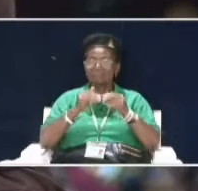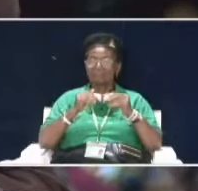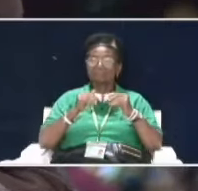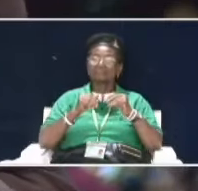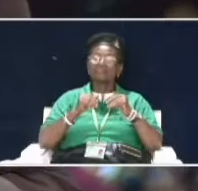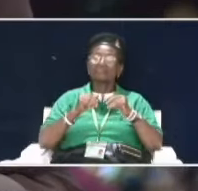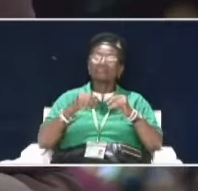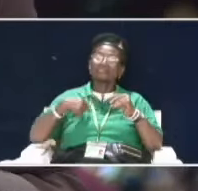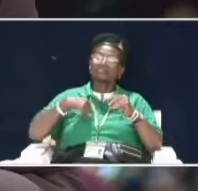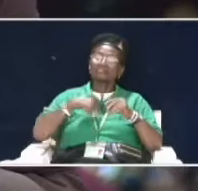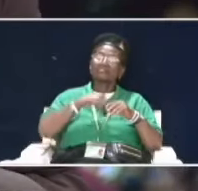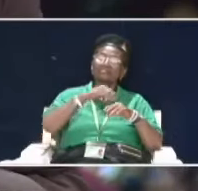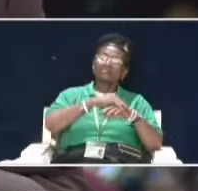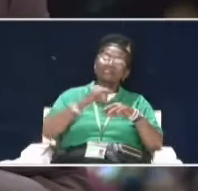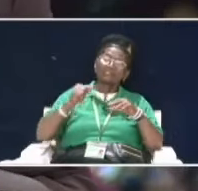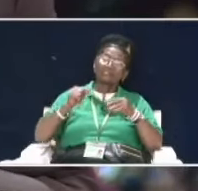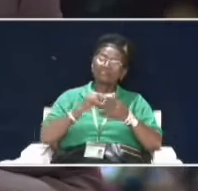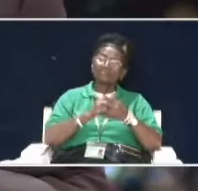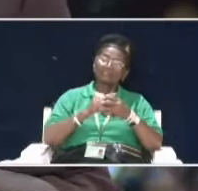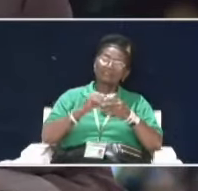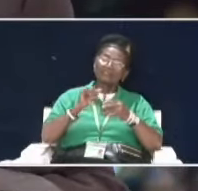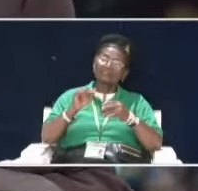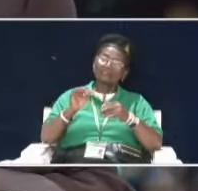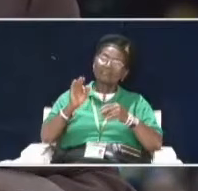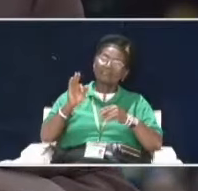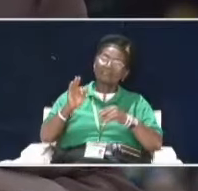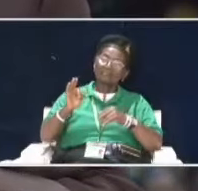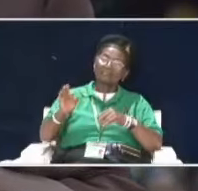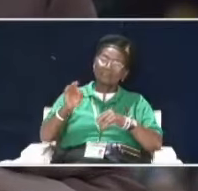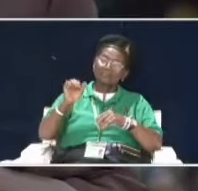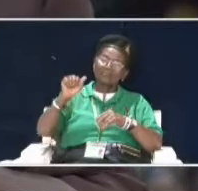We call it Ifewara for Christ.